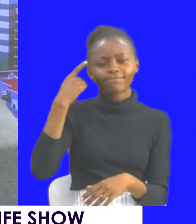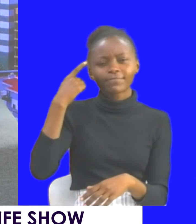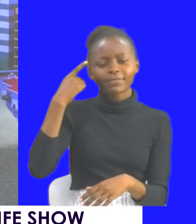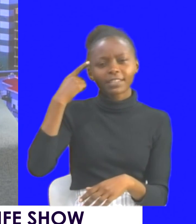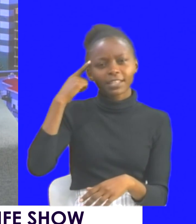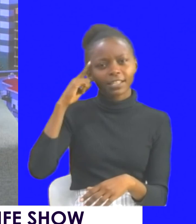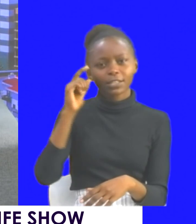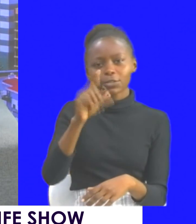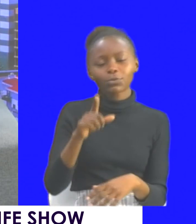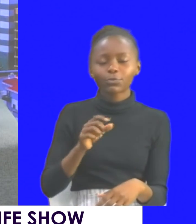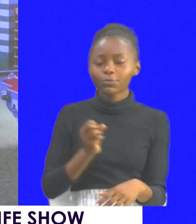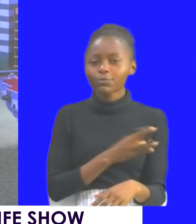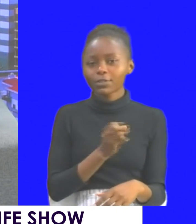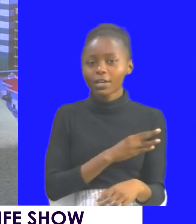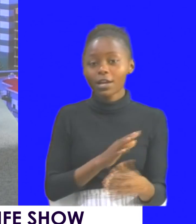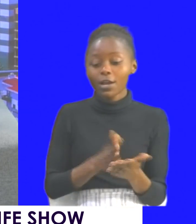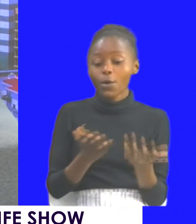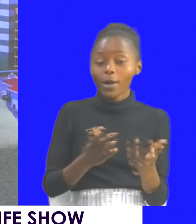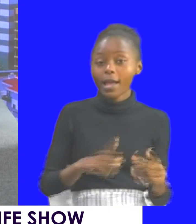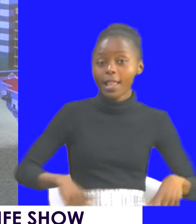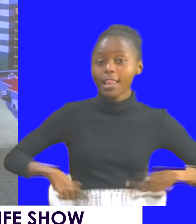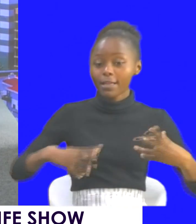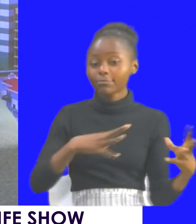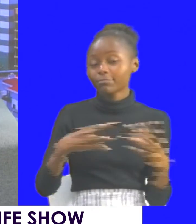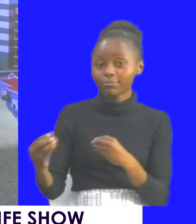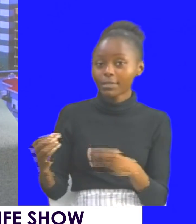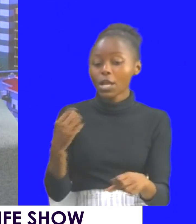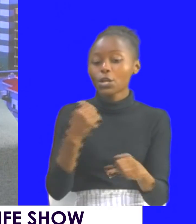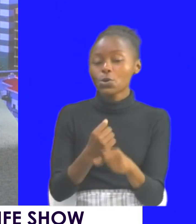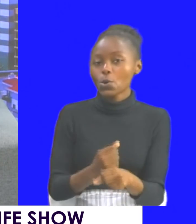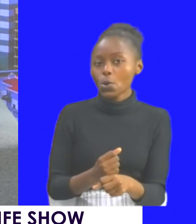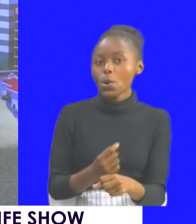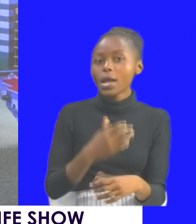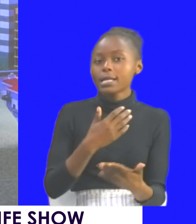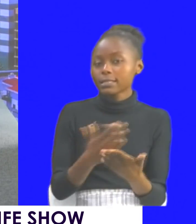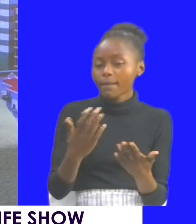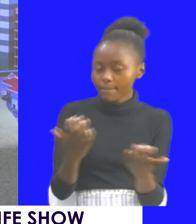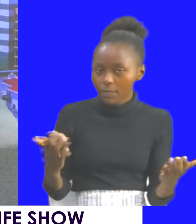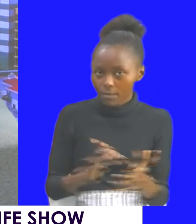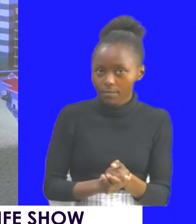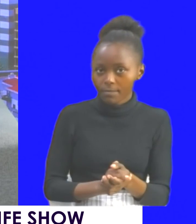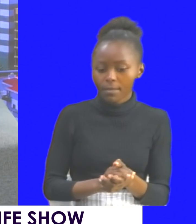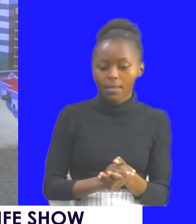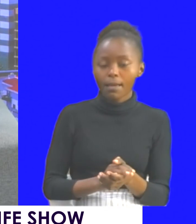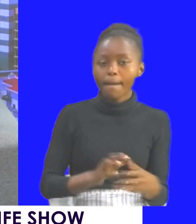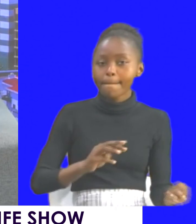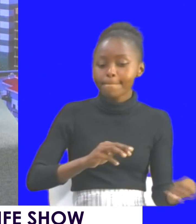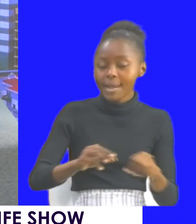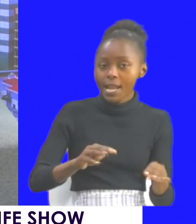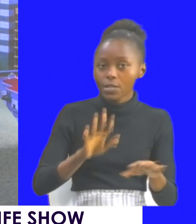life is taking, do something about it. Manage your challenge. Manage